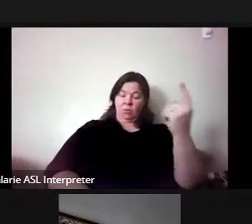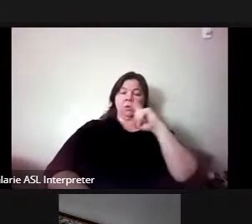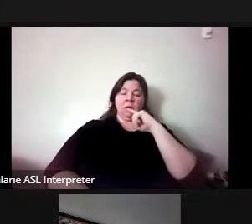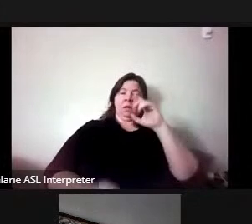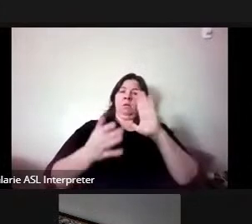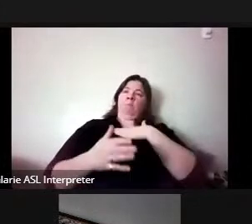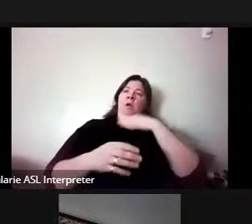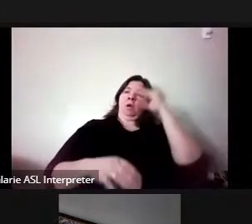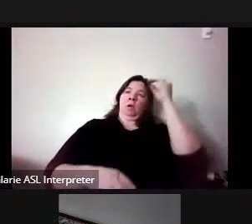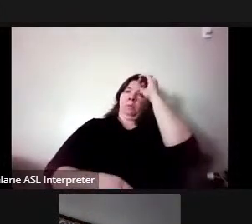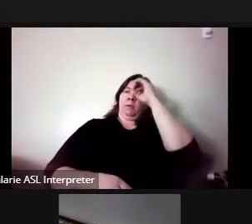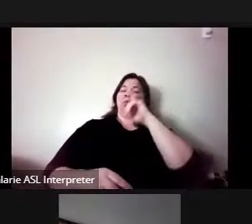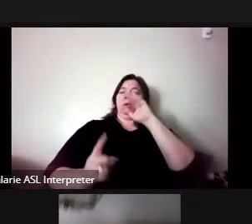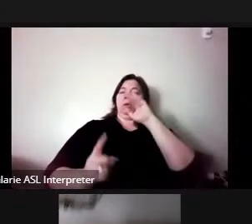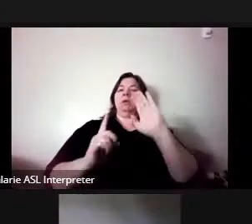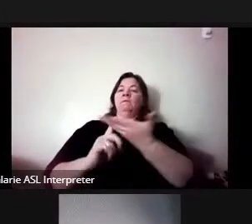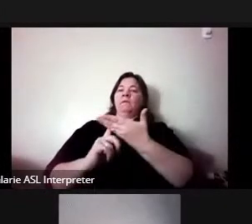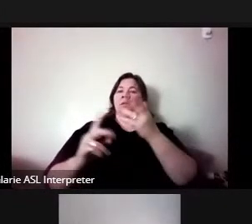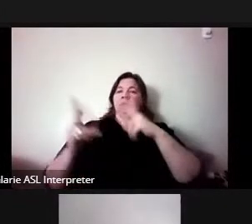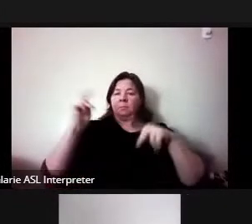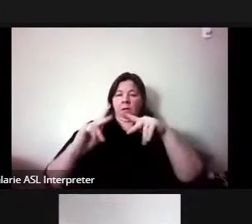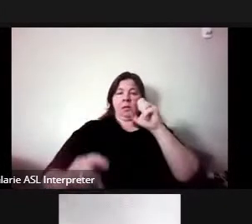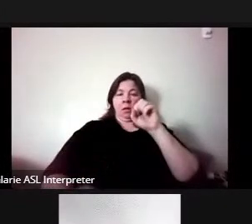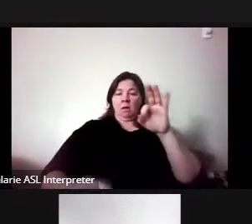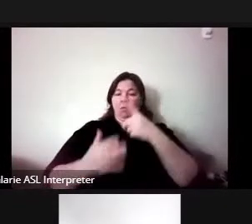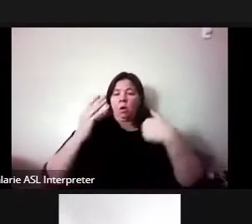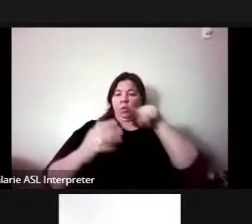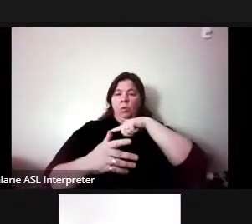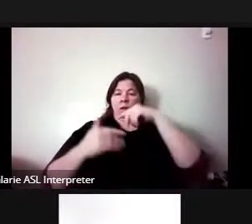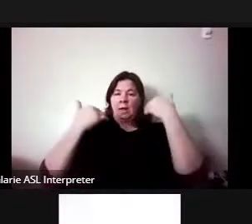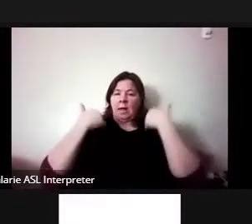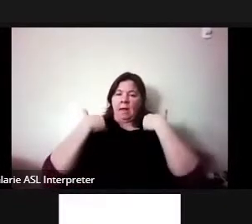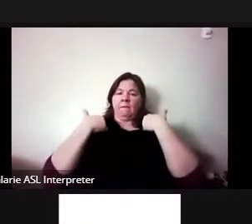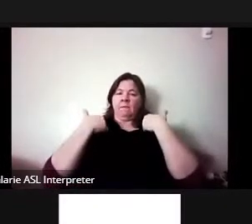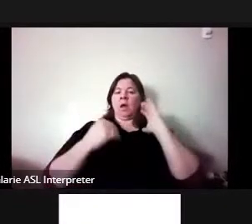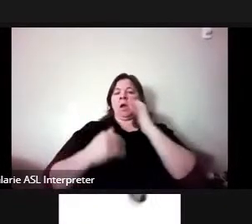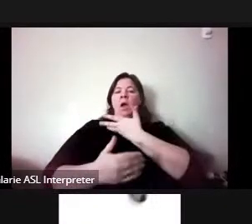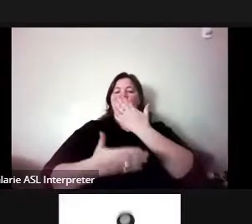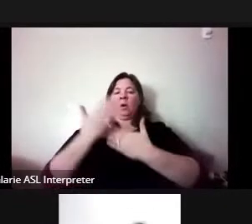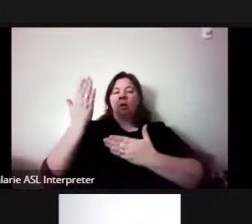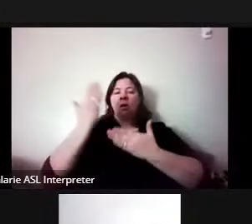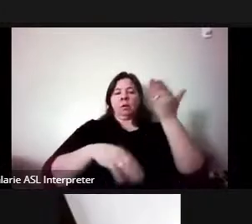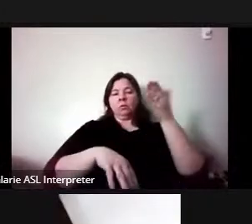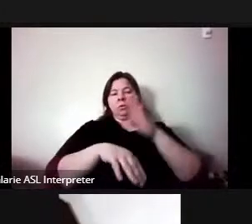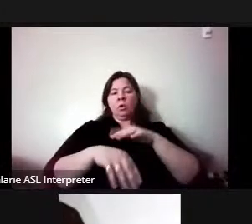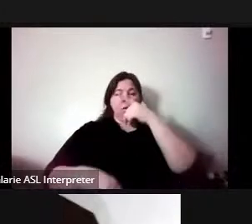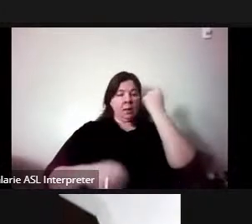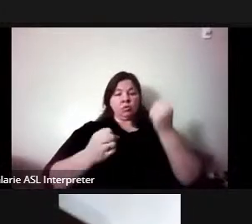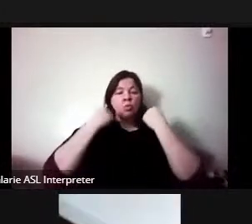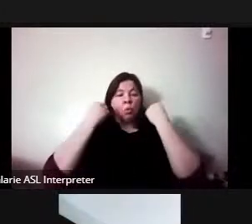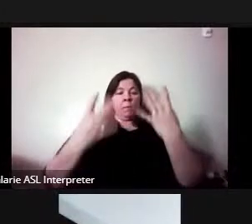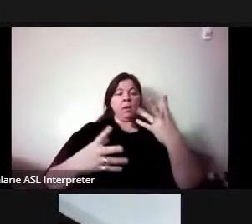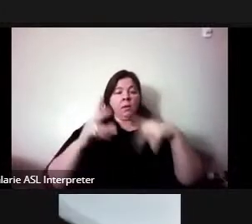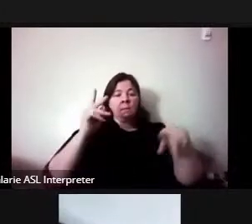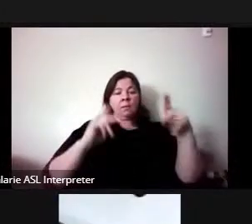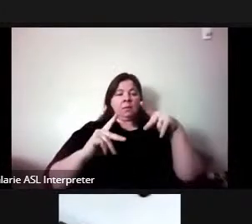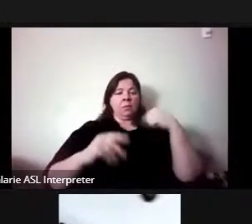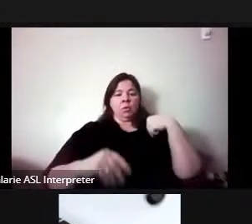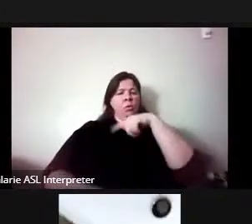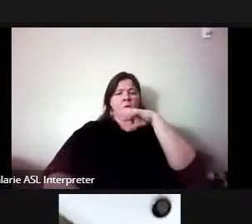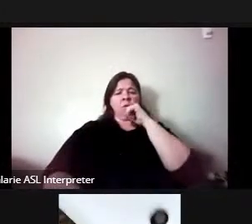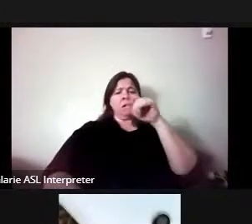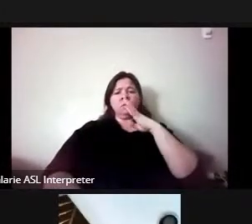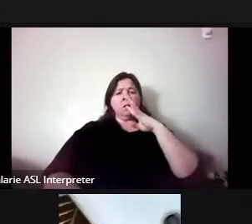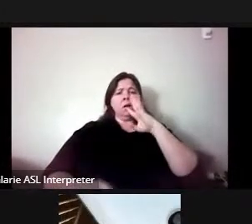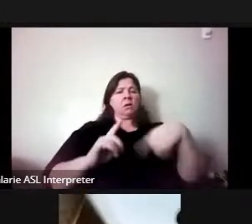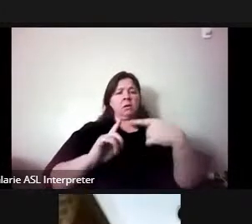than enough to convince people of what we have our hands on. Because so many people, and we are not talking